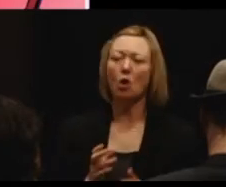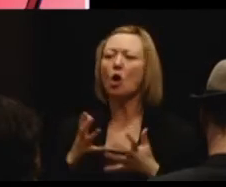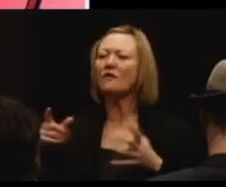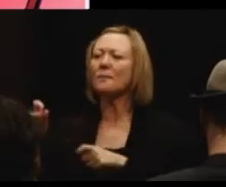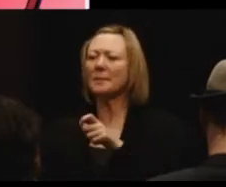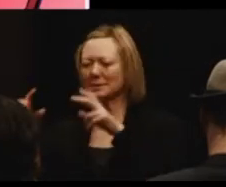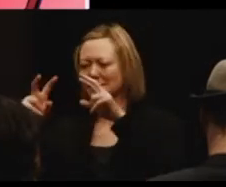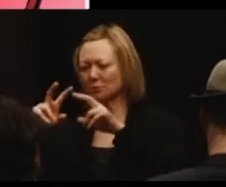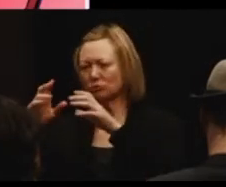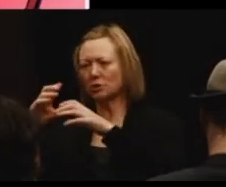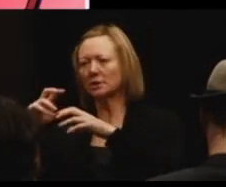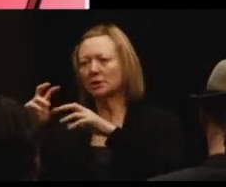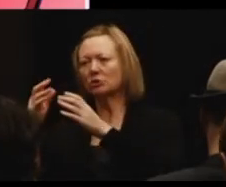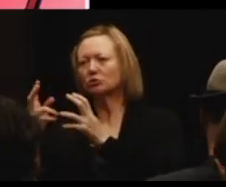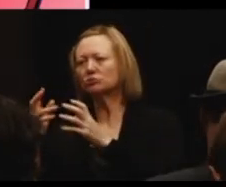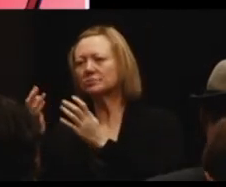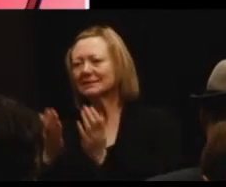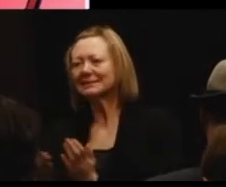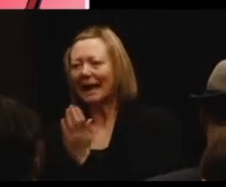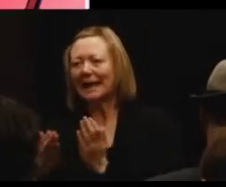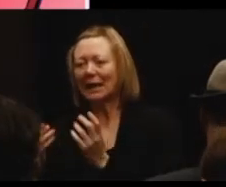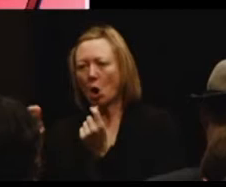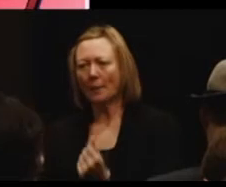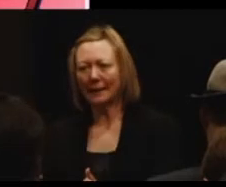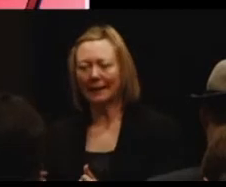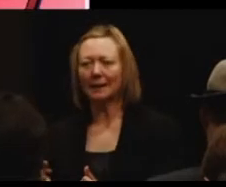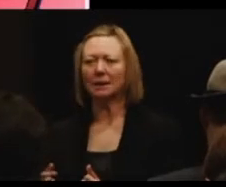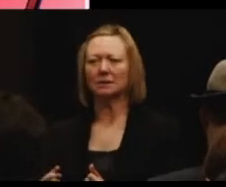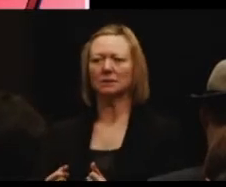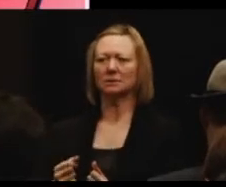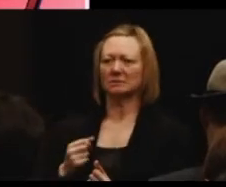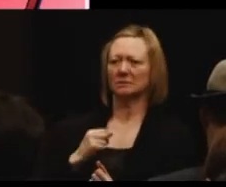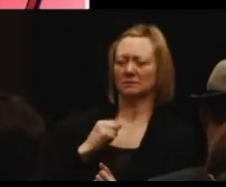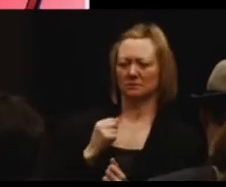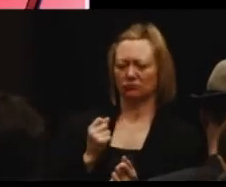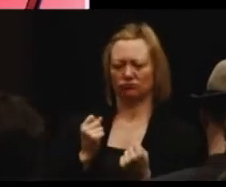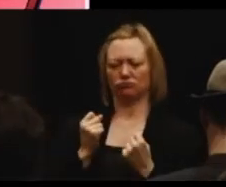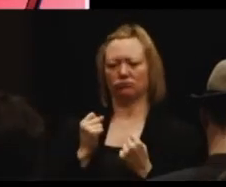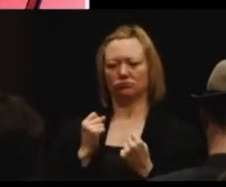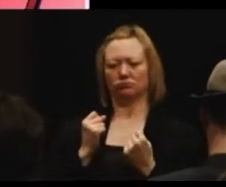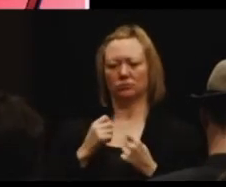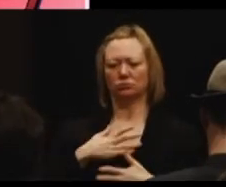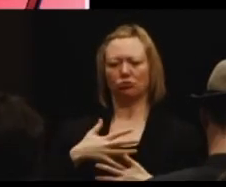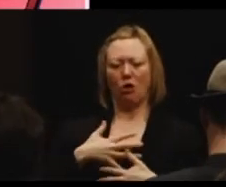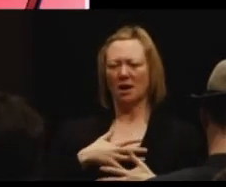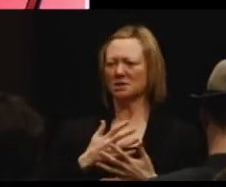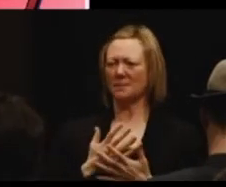the amount of price dispersion on the internet has still remained very high. There isn't just one price for one product.